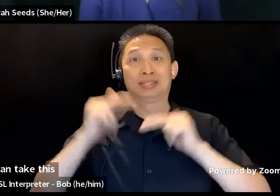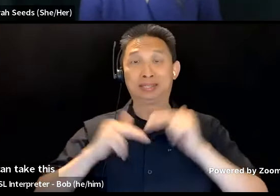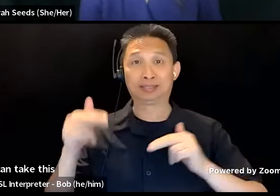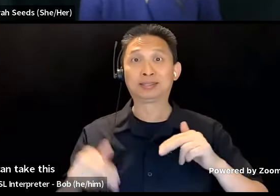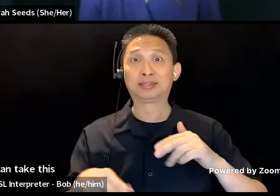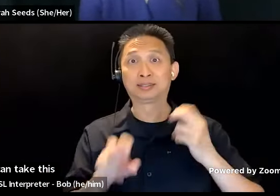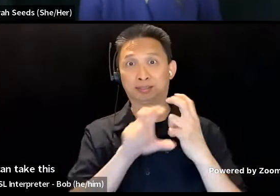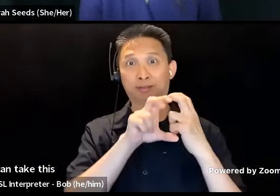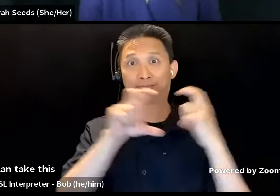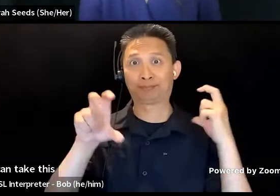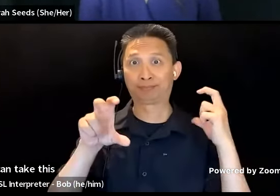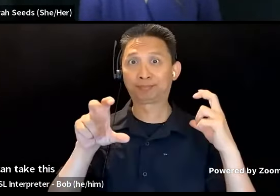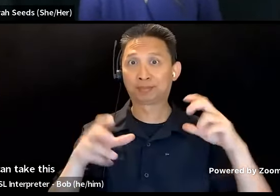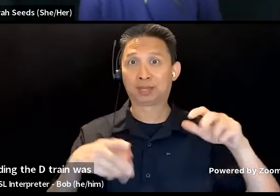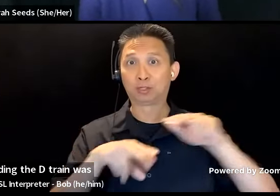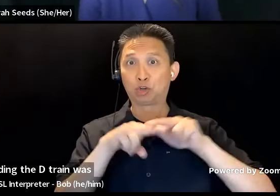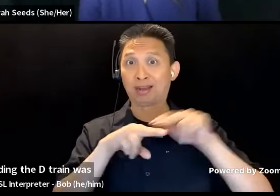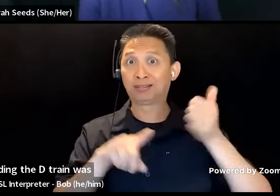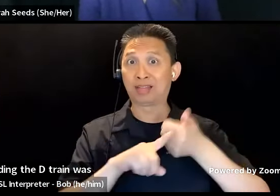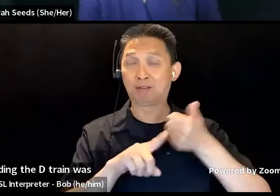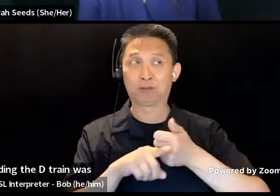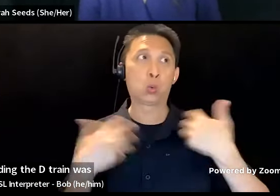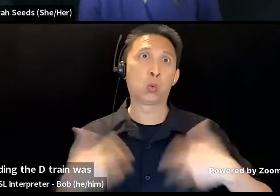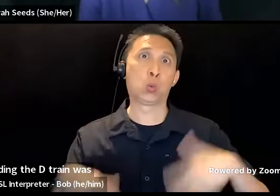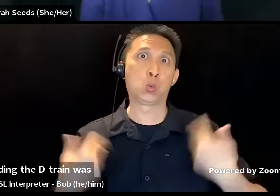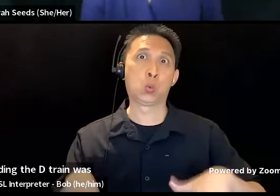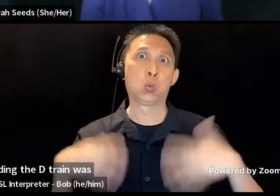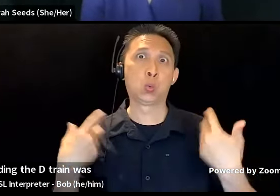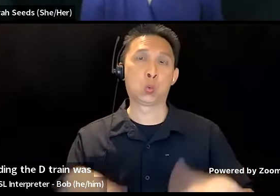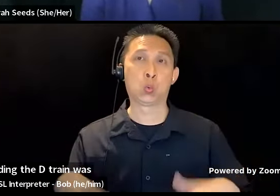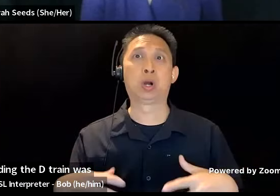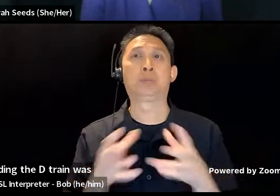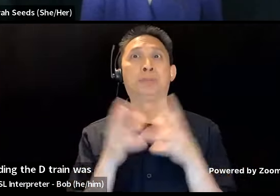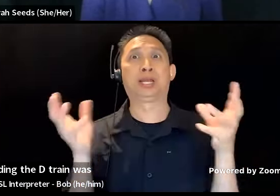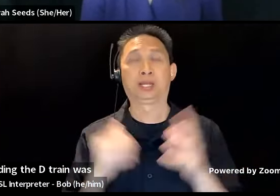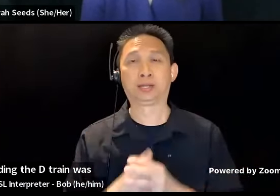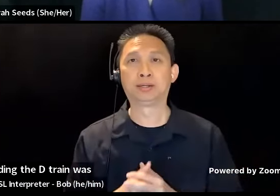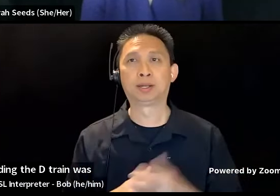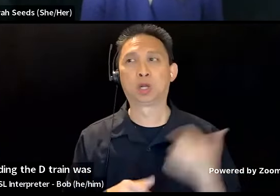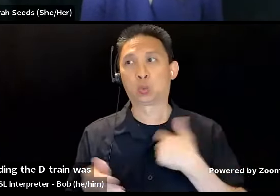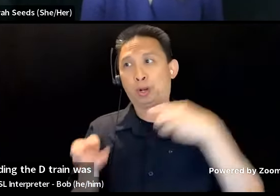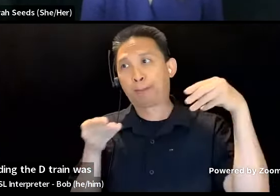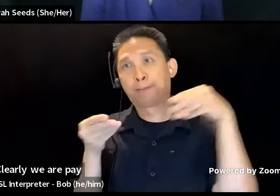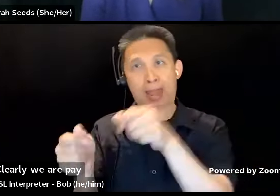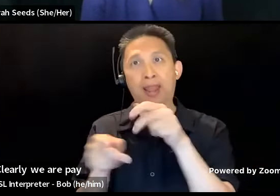was a huge ask of anyone. Clearly we're paying people, so it's not like I'm